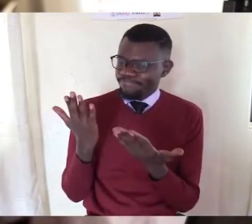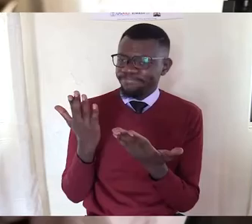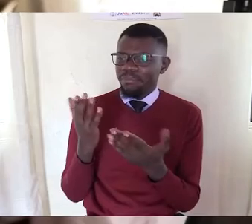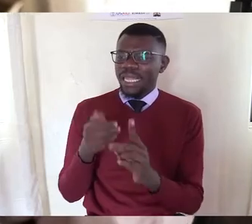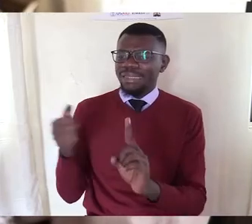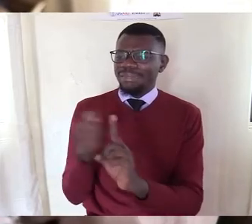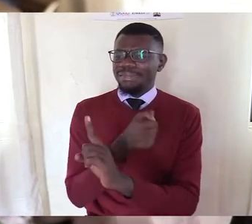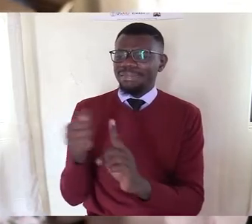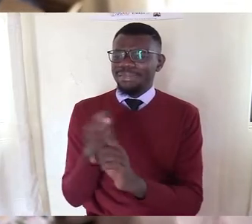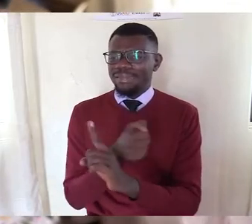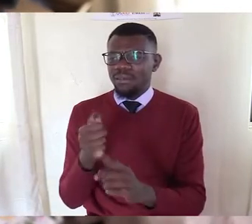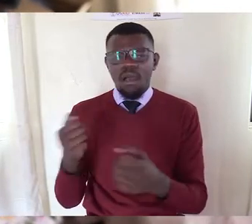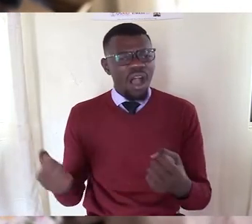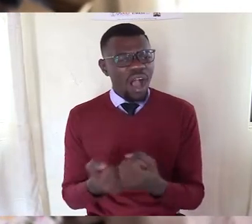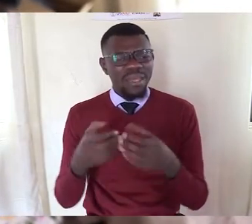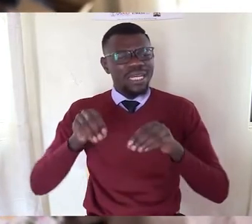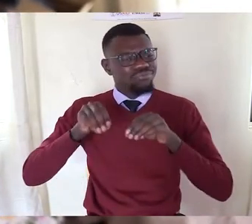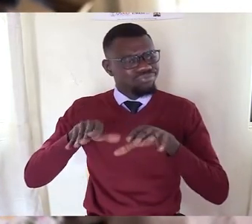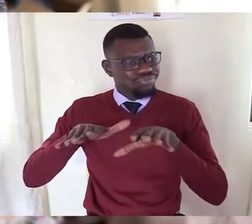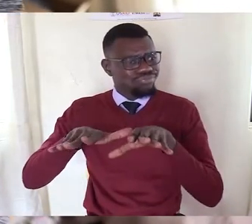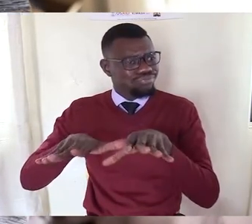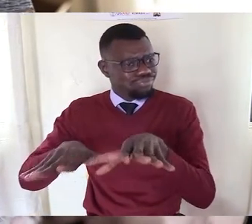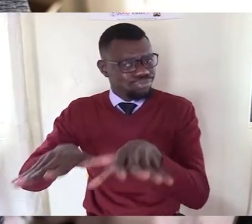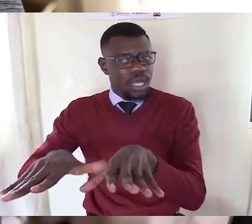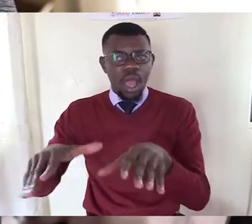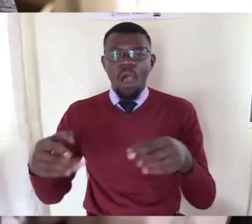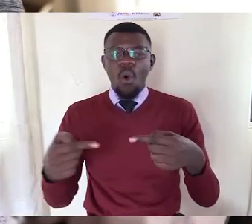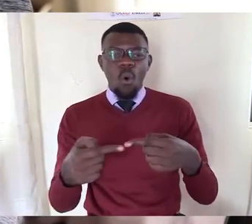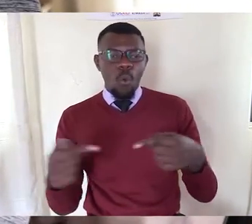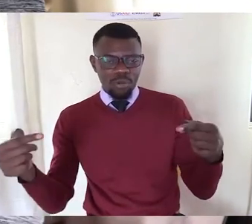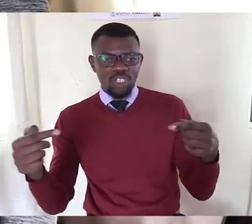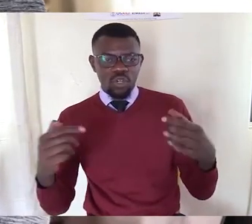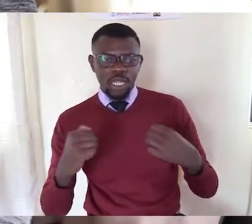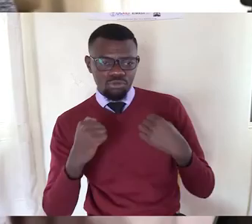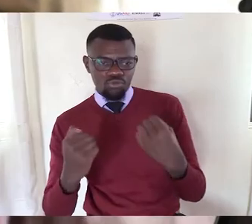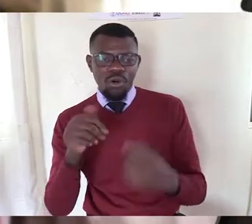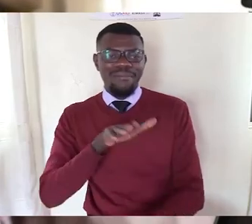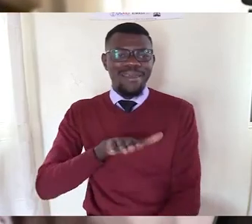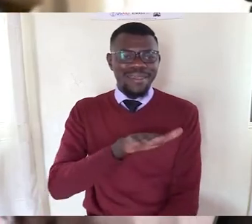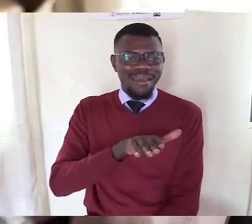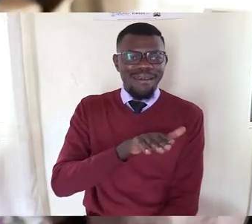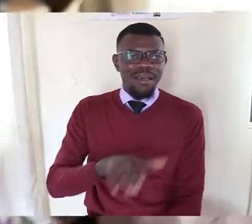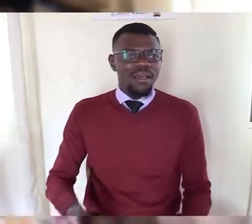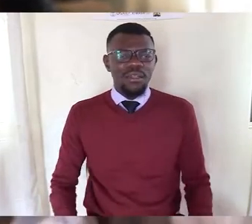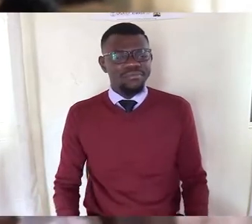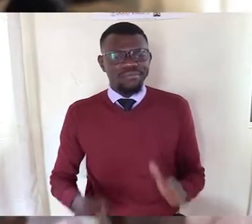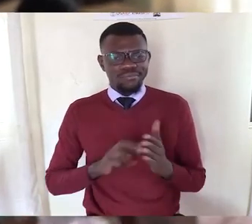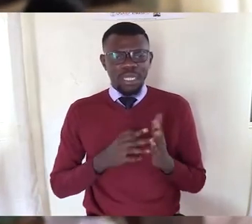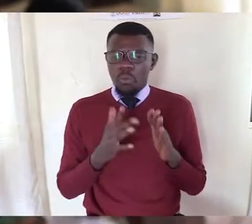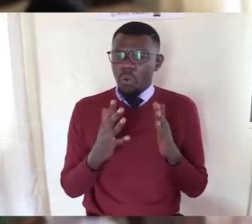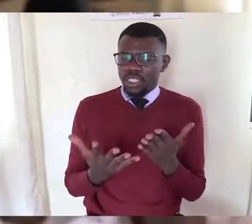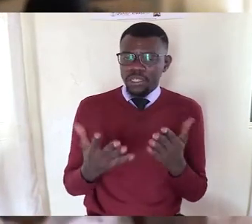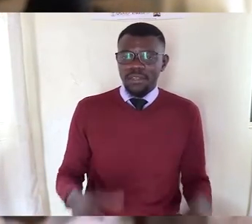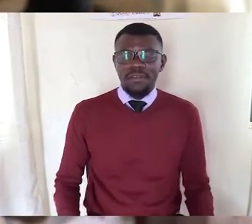perpetrated on a massive scale in opposition strongholds. And so what that means is that